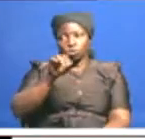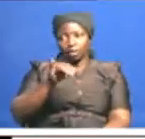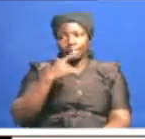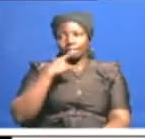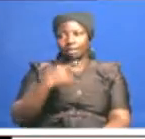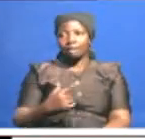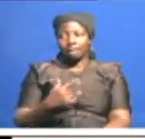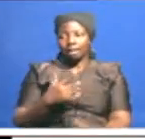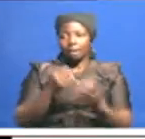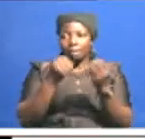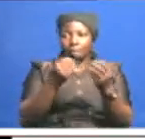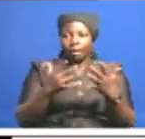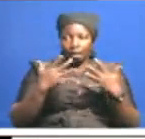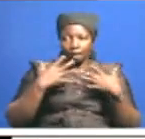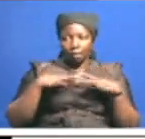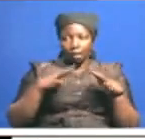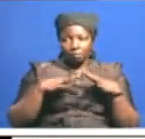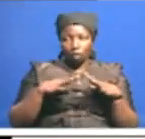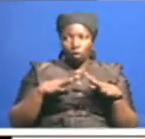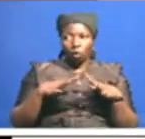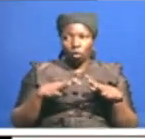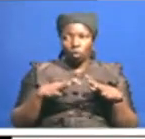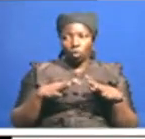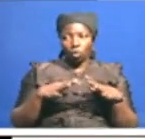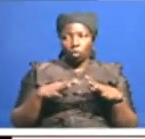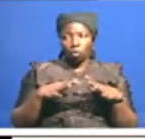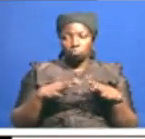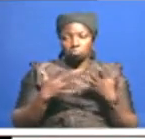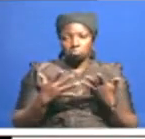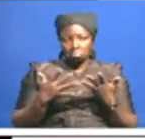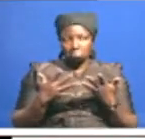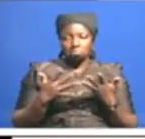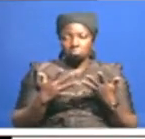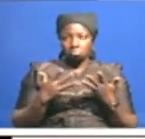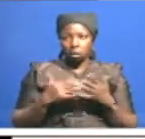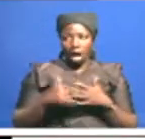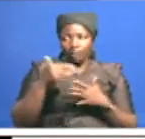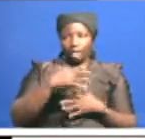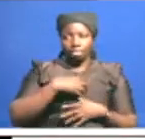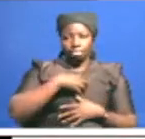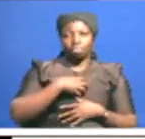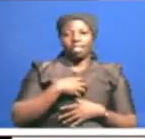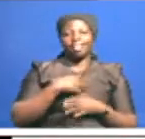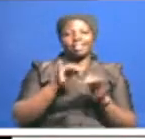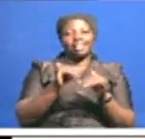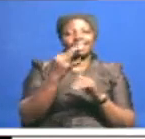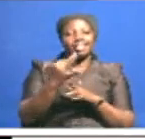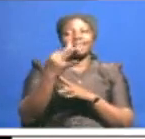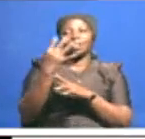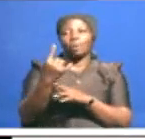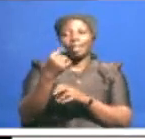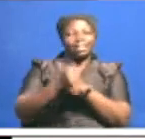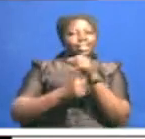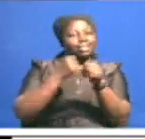many people do not survive the first three months or 1 year when they get out of